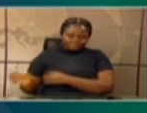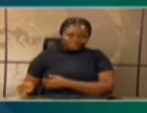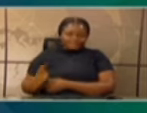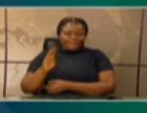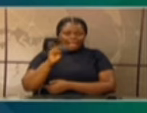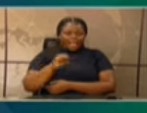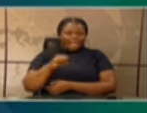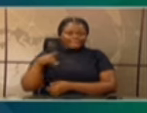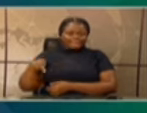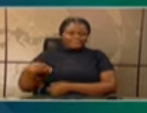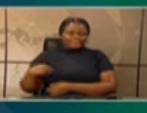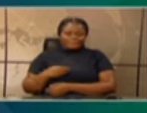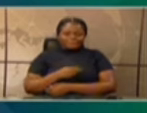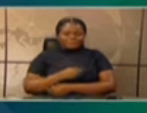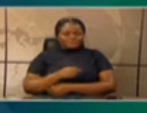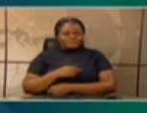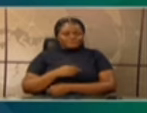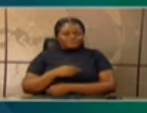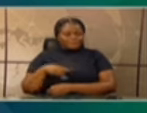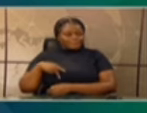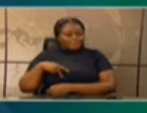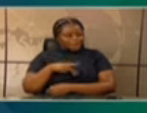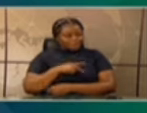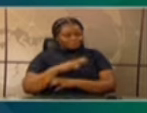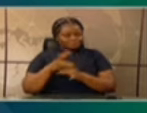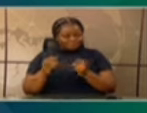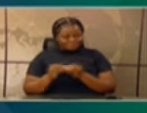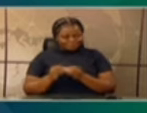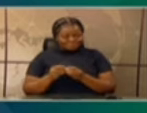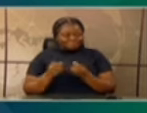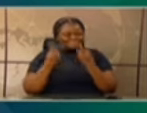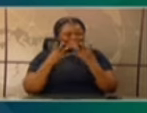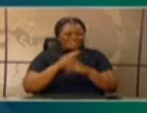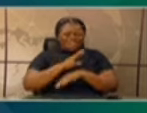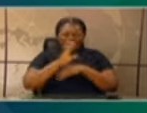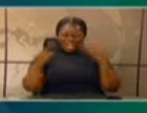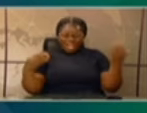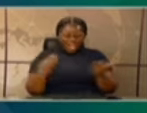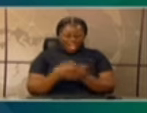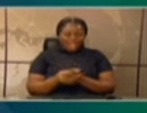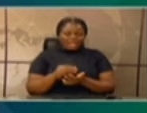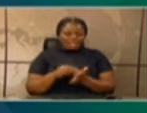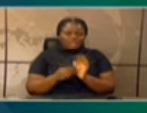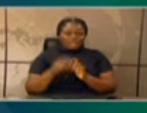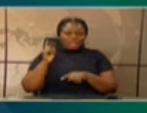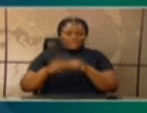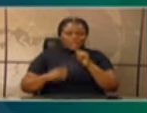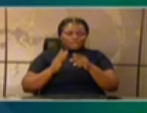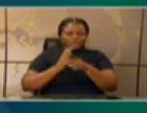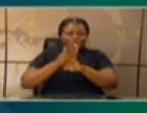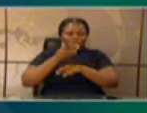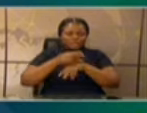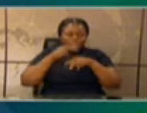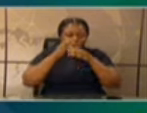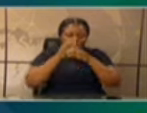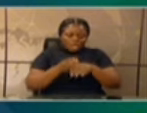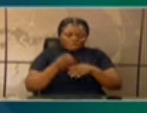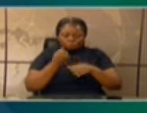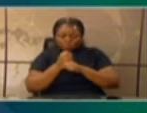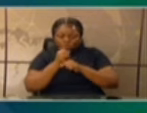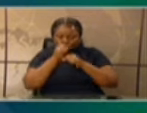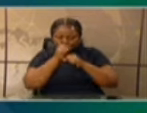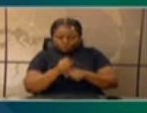MPs coming? Let's say you was any problem with me now. No one to be sure my iswa. Then I will wa at